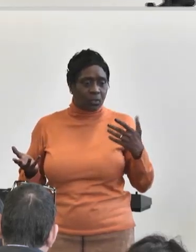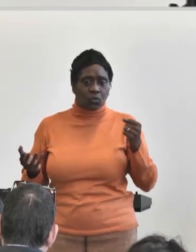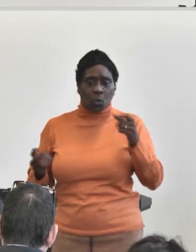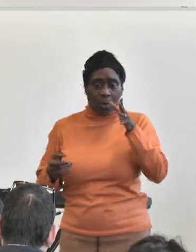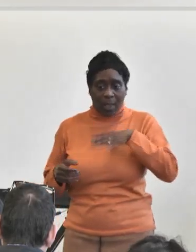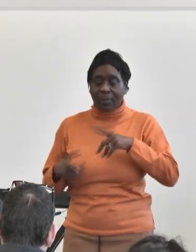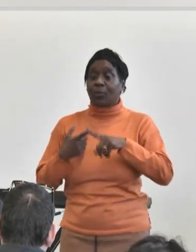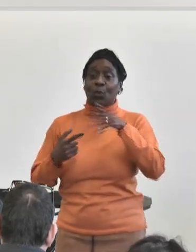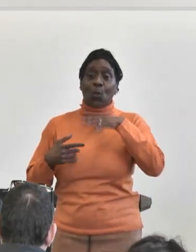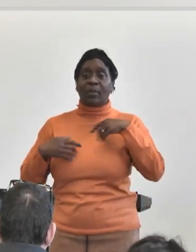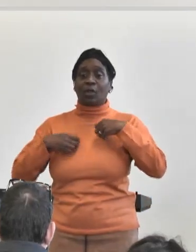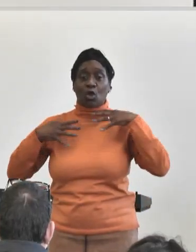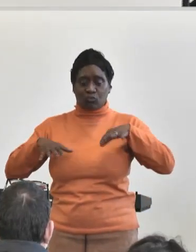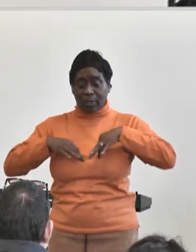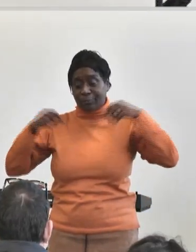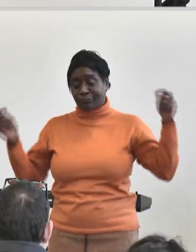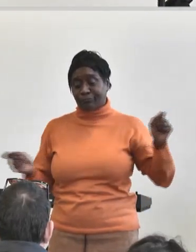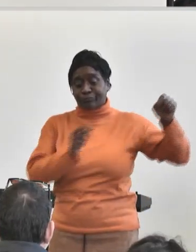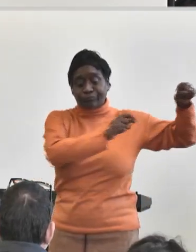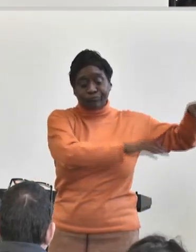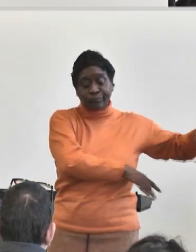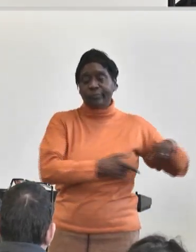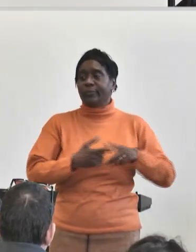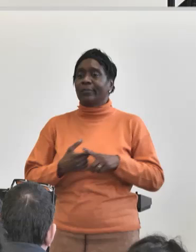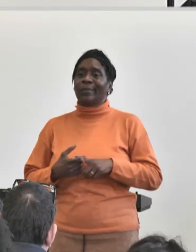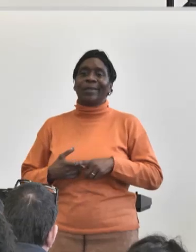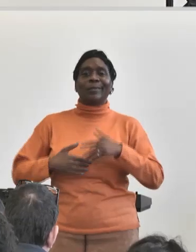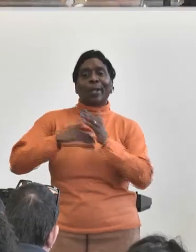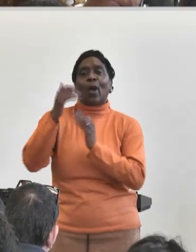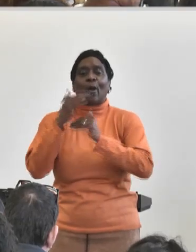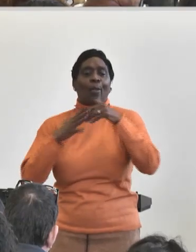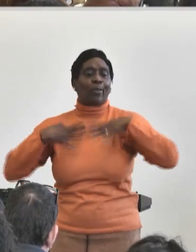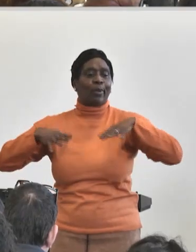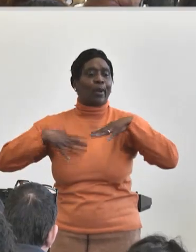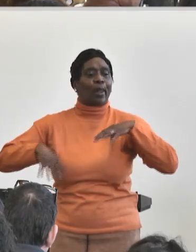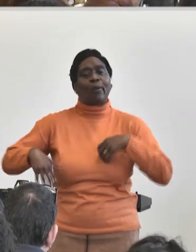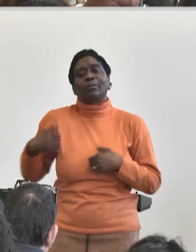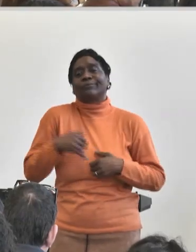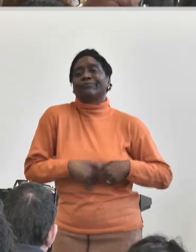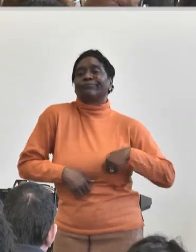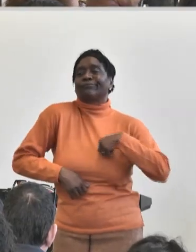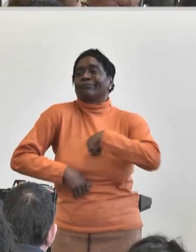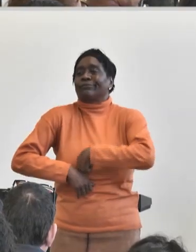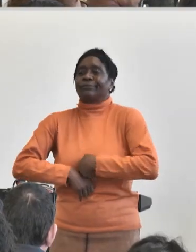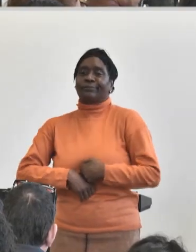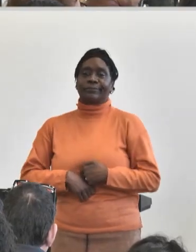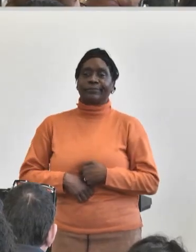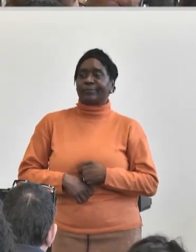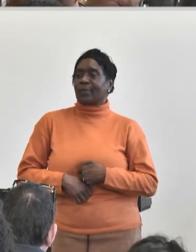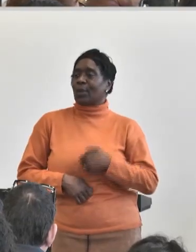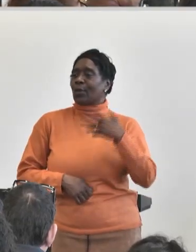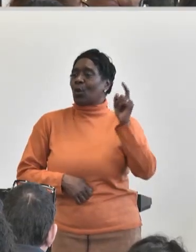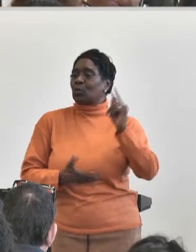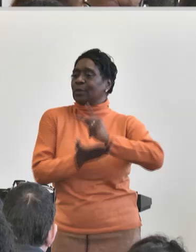off the beautiful dress. Se quita el vestido. Puts on sweats and a t-shirt. Pone sudadera y playera. Goes to